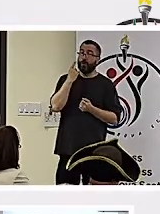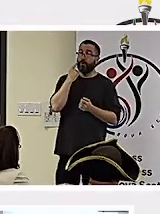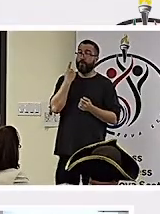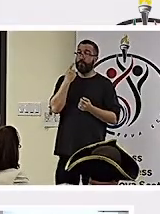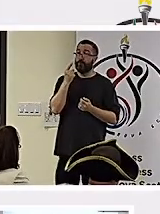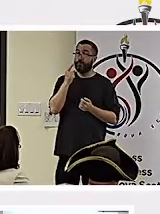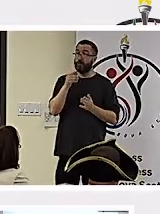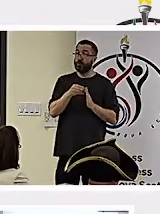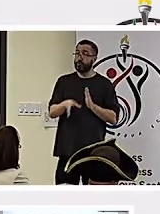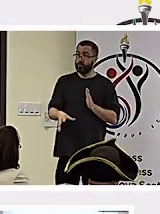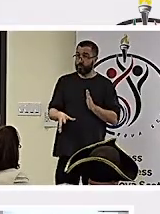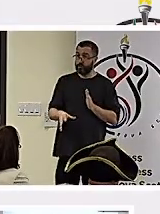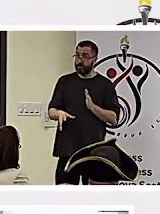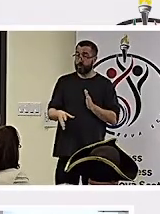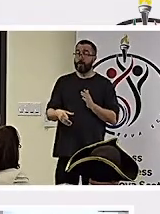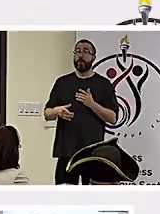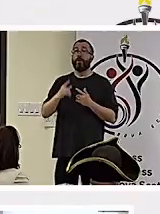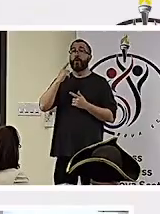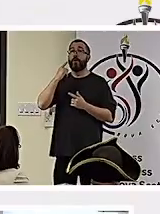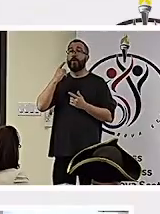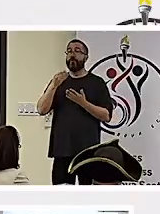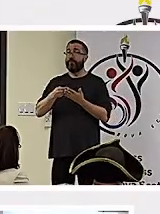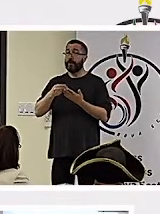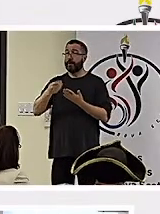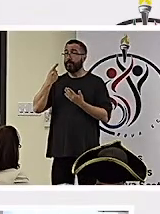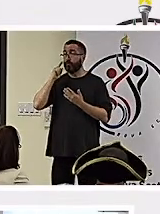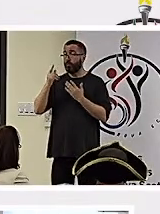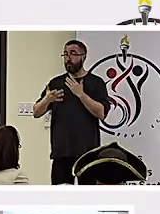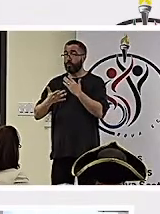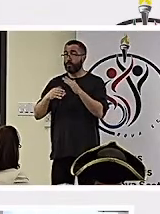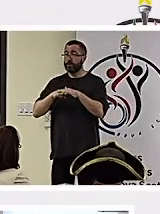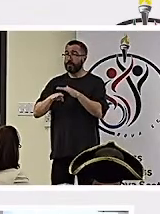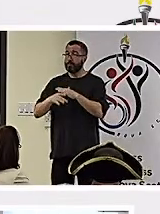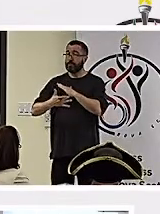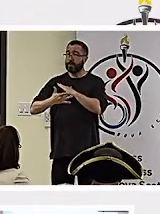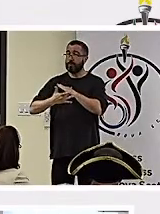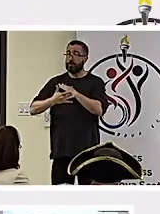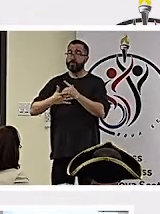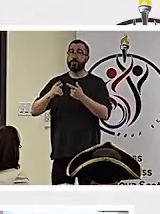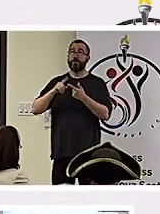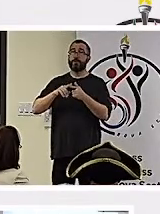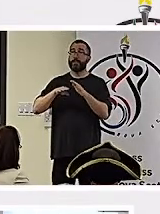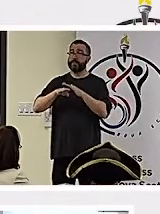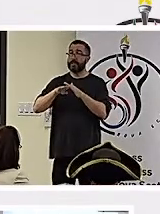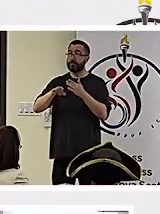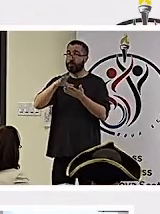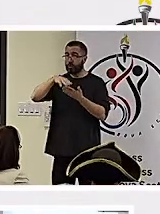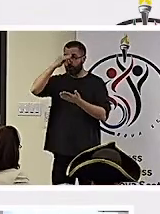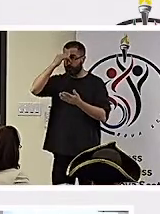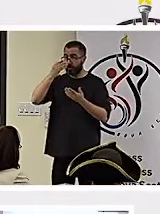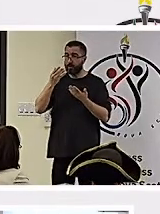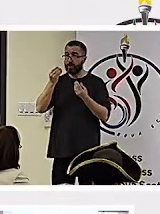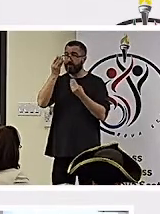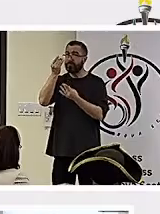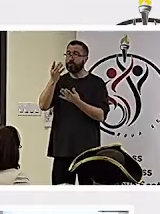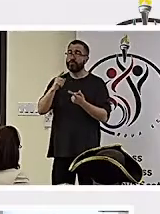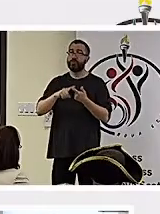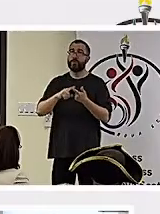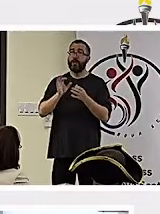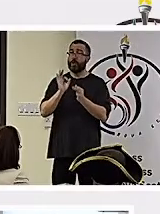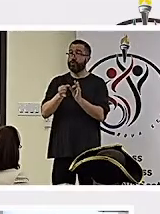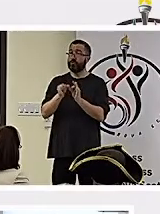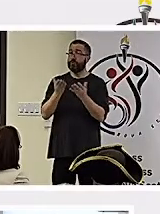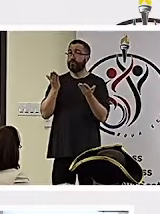funding for assistive technology, accessible learning materials, and interpretation services to